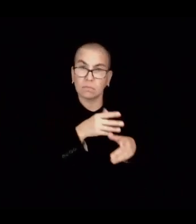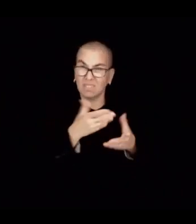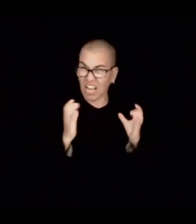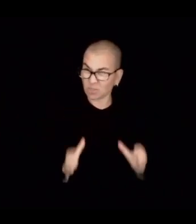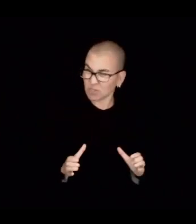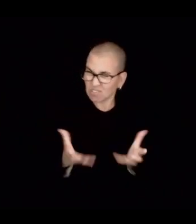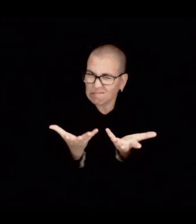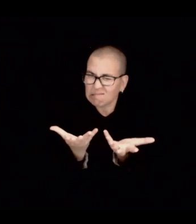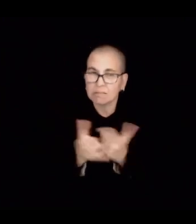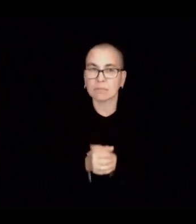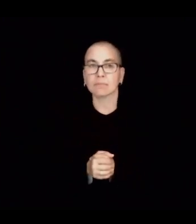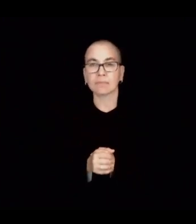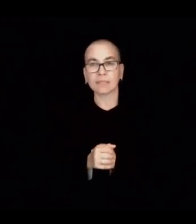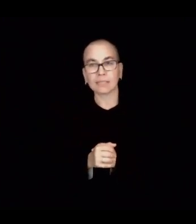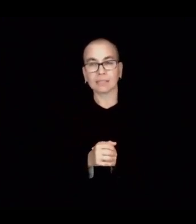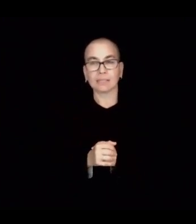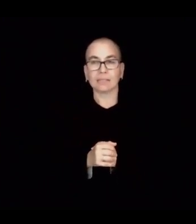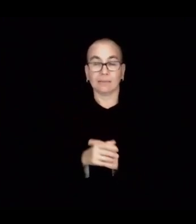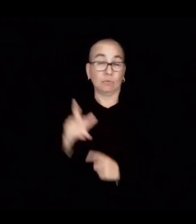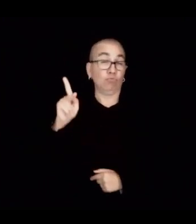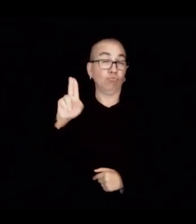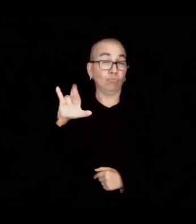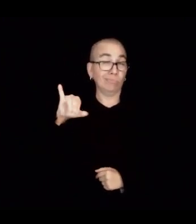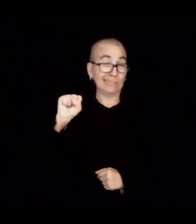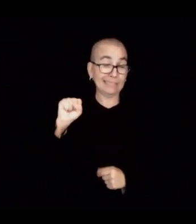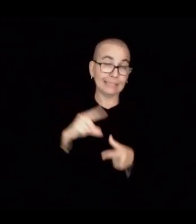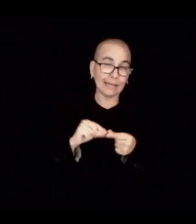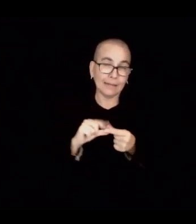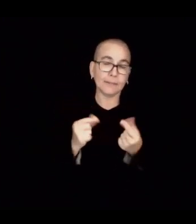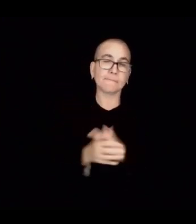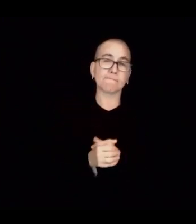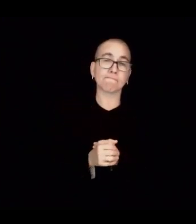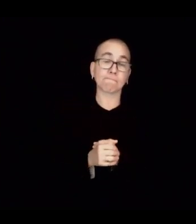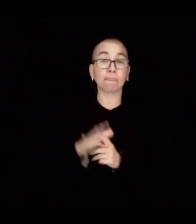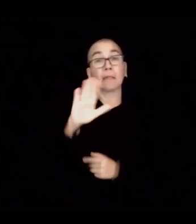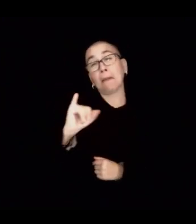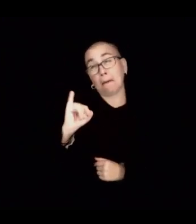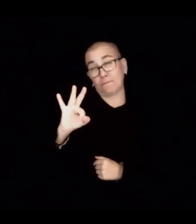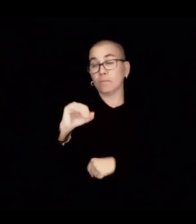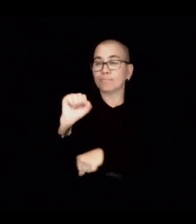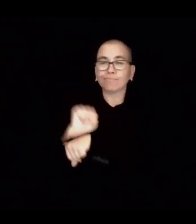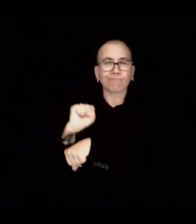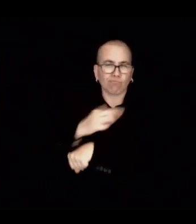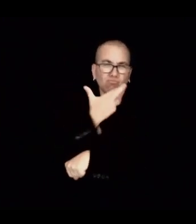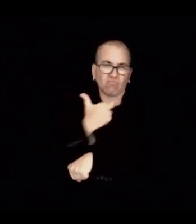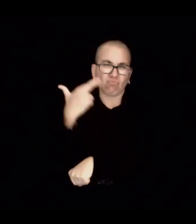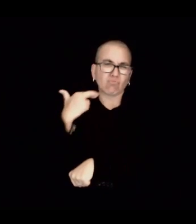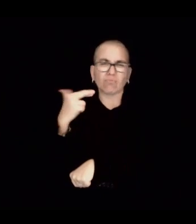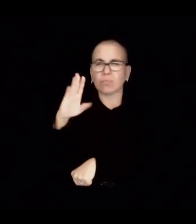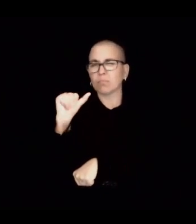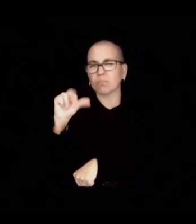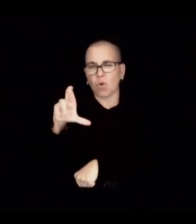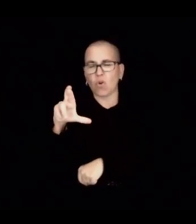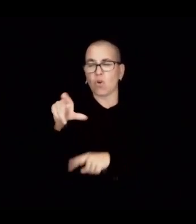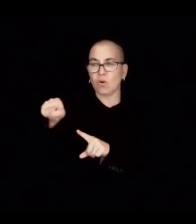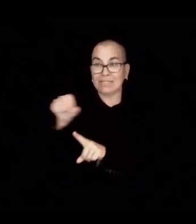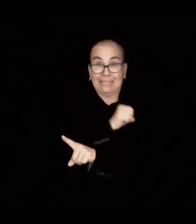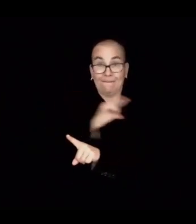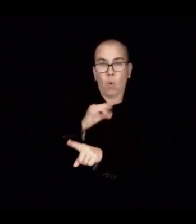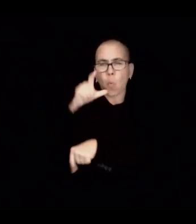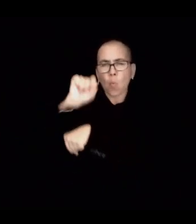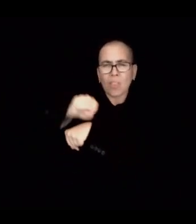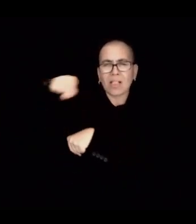Certainly if they're aware of cases in staff, it's helpful if they let us know. There would be no way that they would be aware of necessarily cases